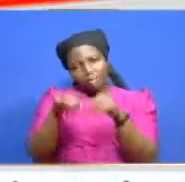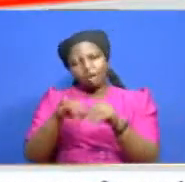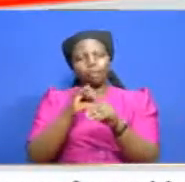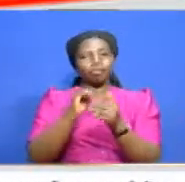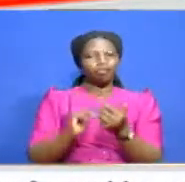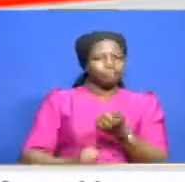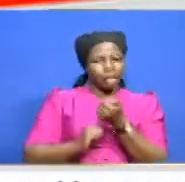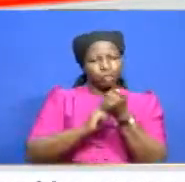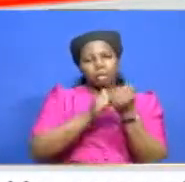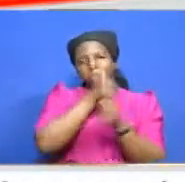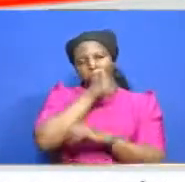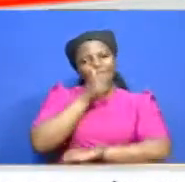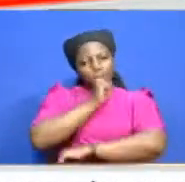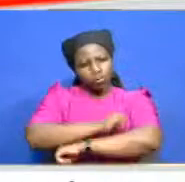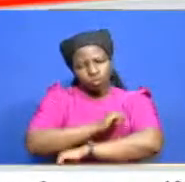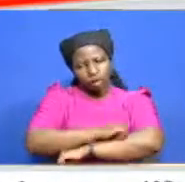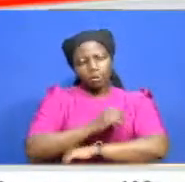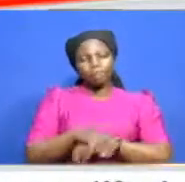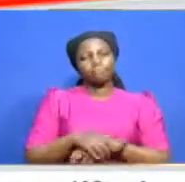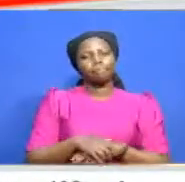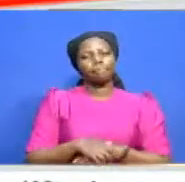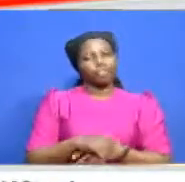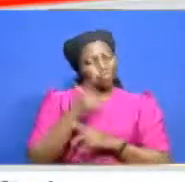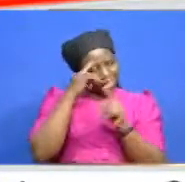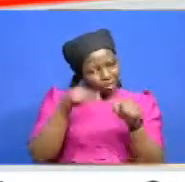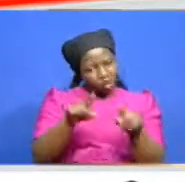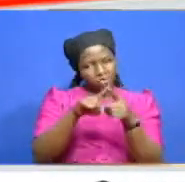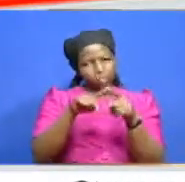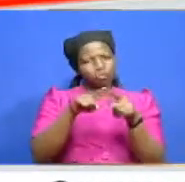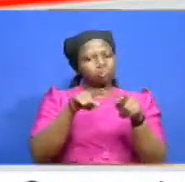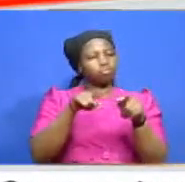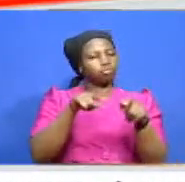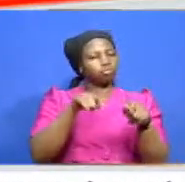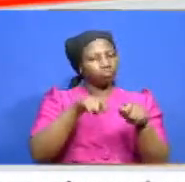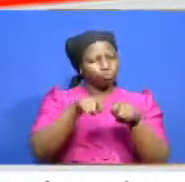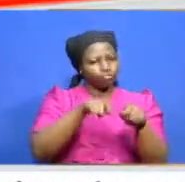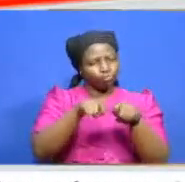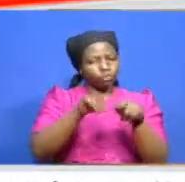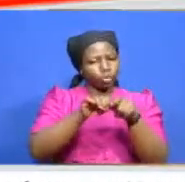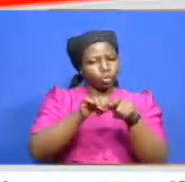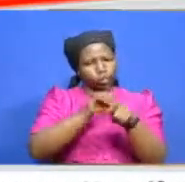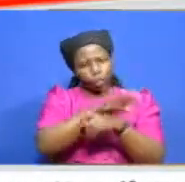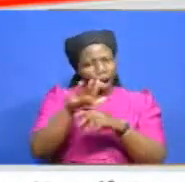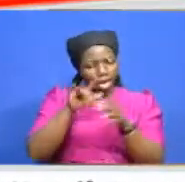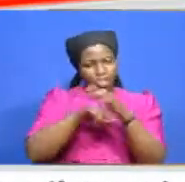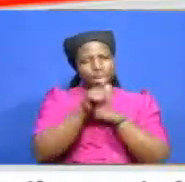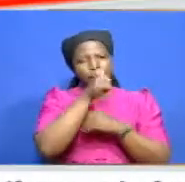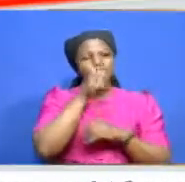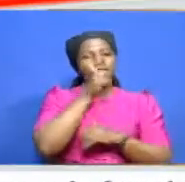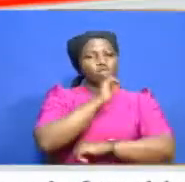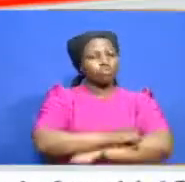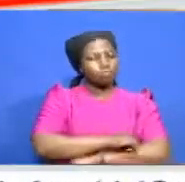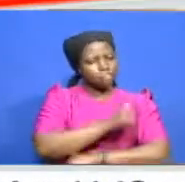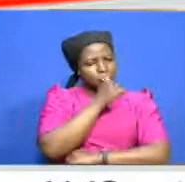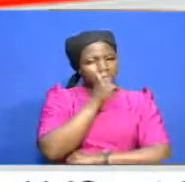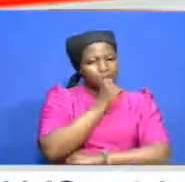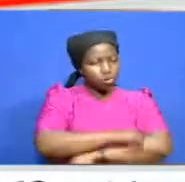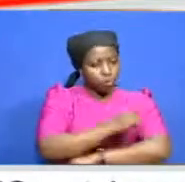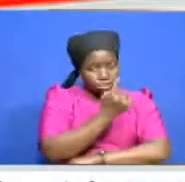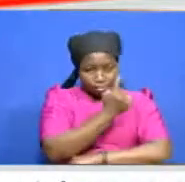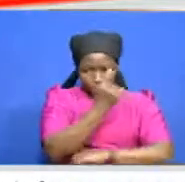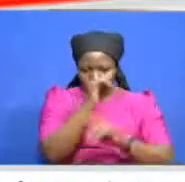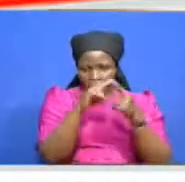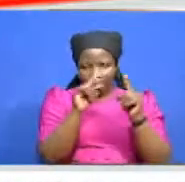the private schools so that they can be able to manage COVID in private schools. Because it won't just be for private schools, but it will be for the entire